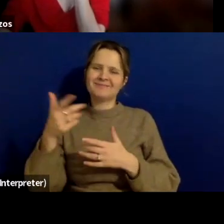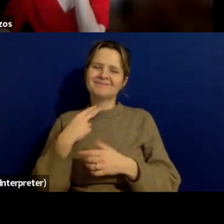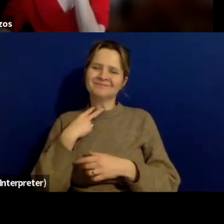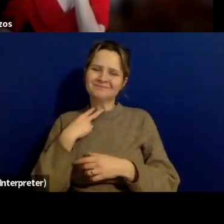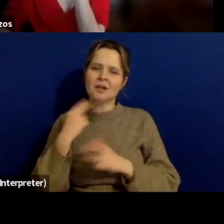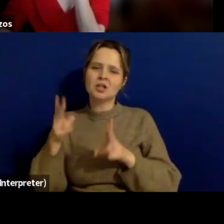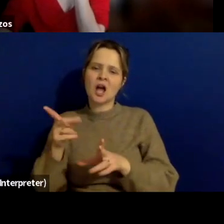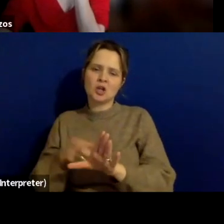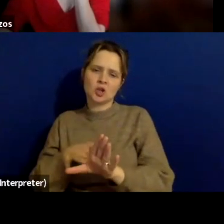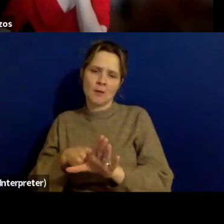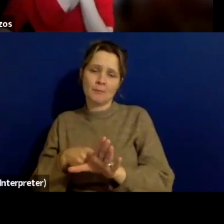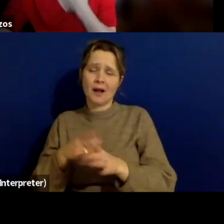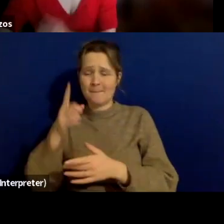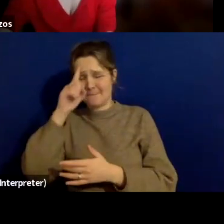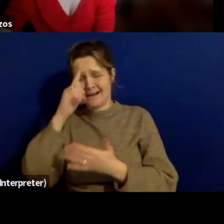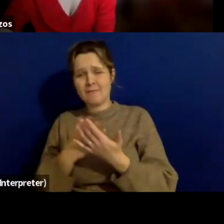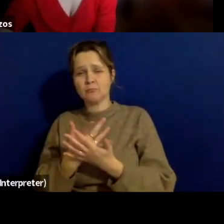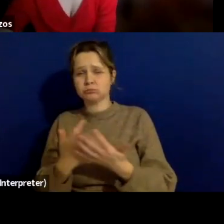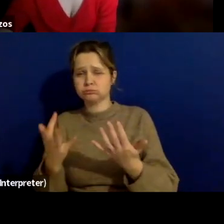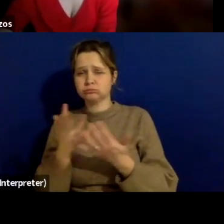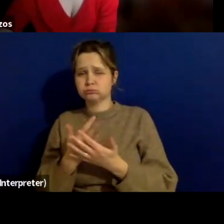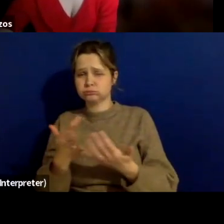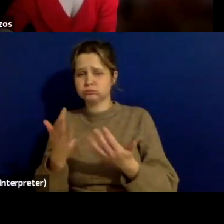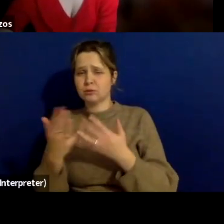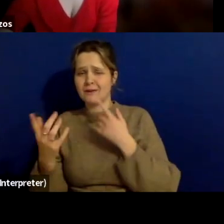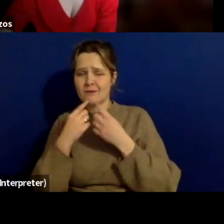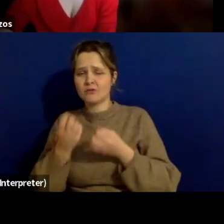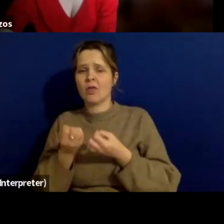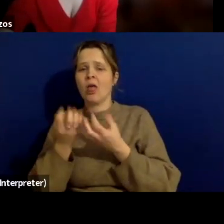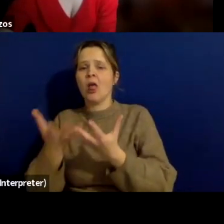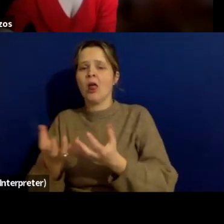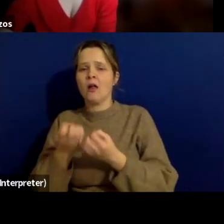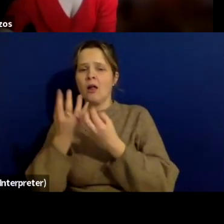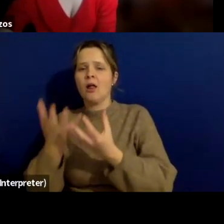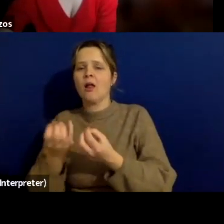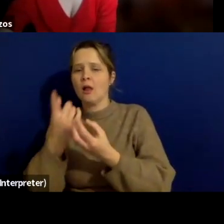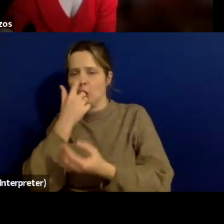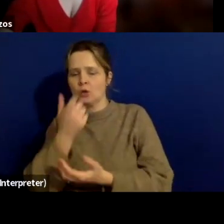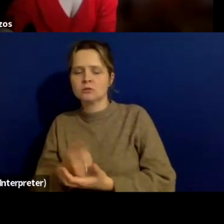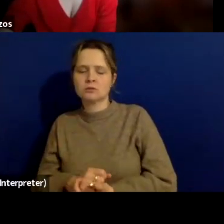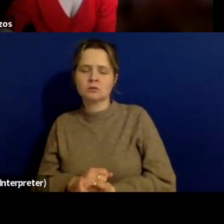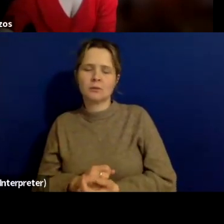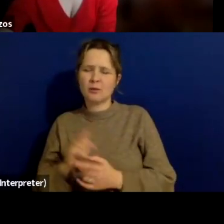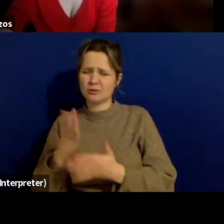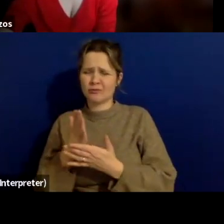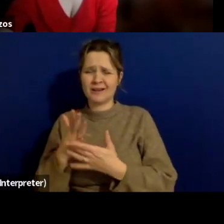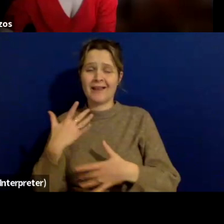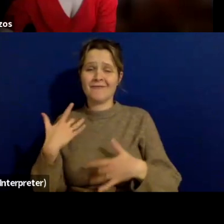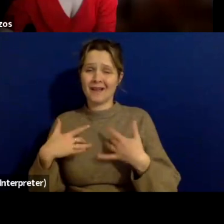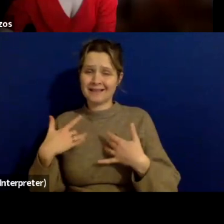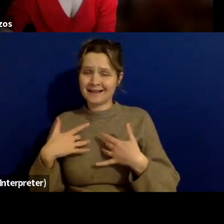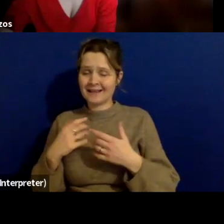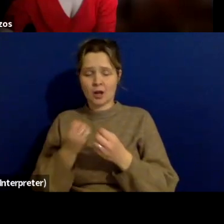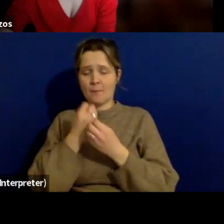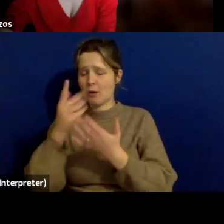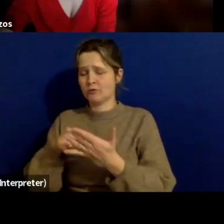give. I believe she's a fascinating poet. And then I also like